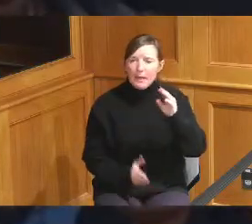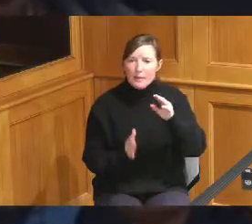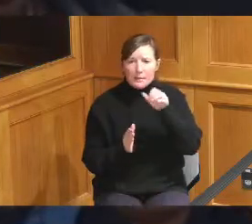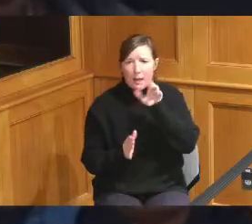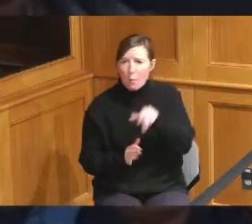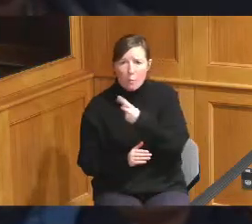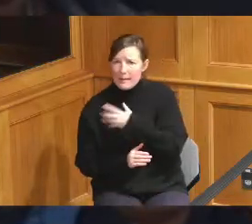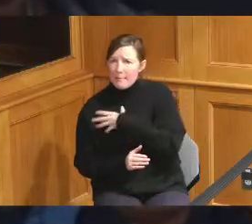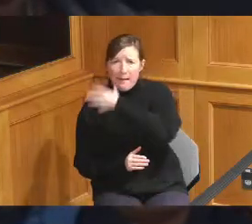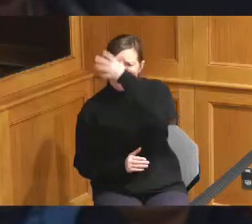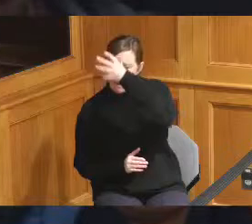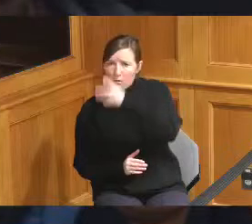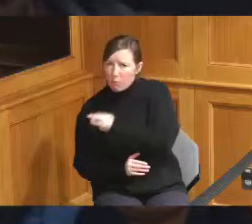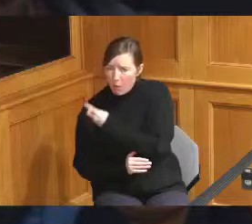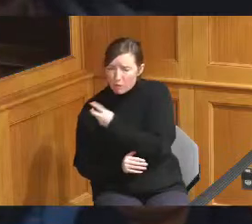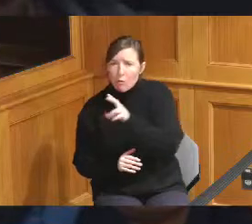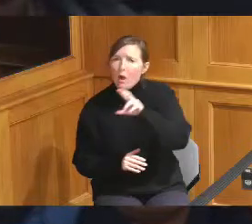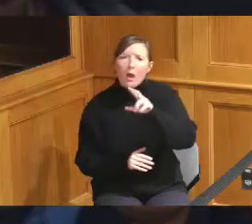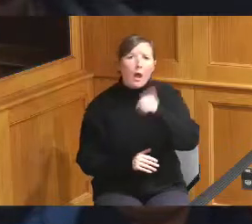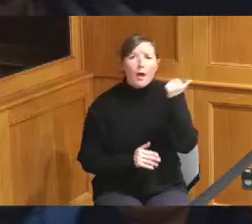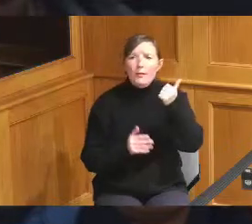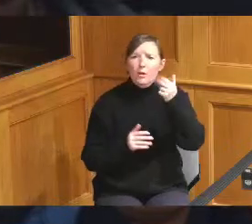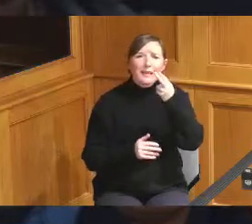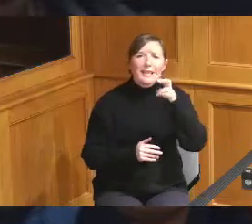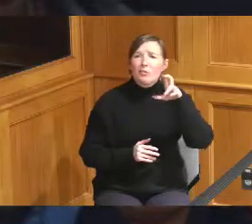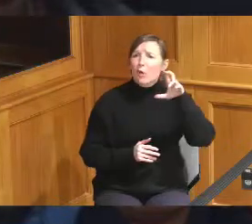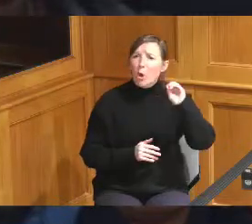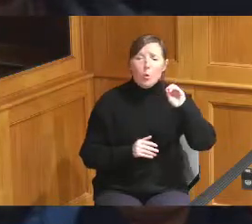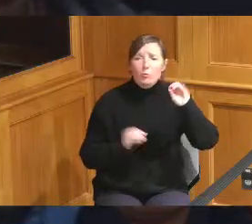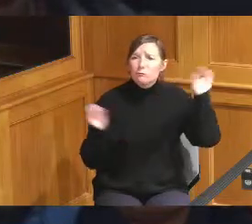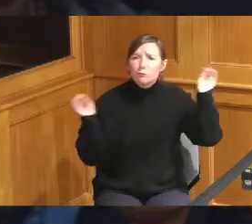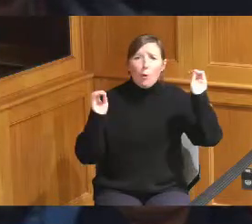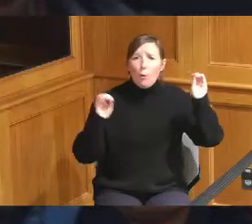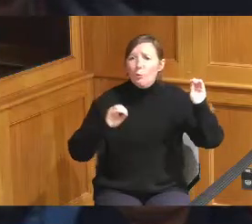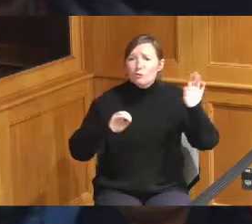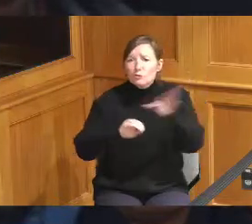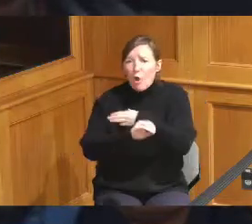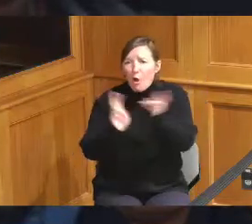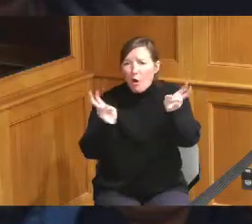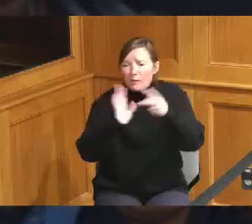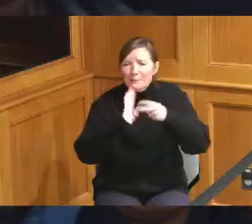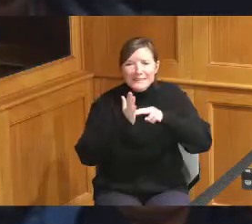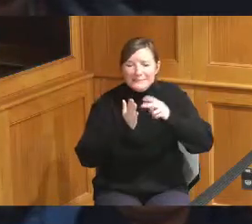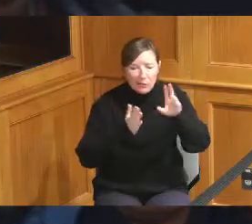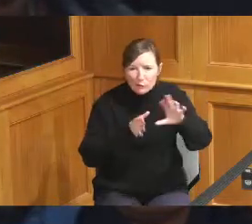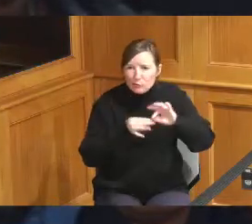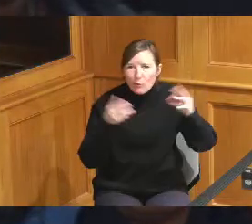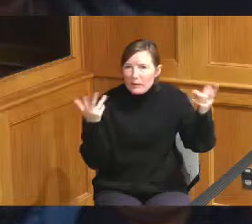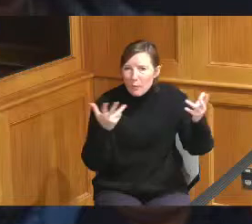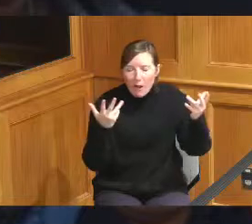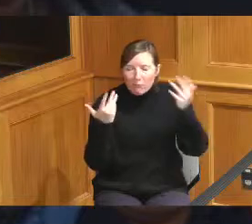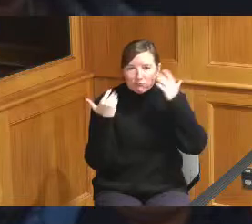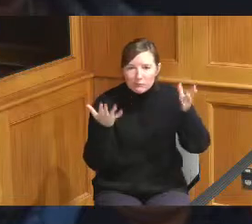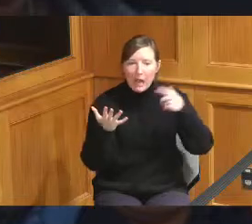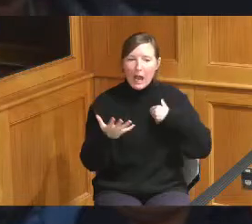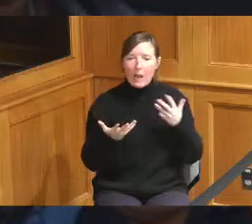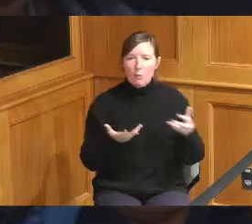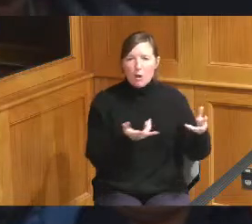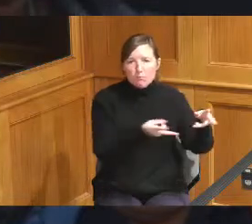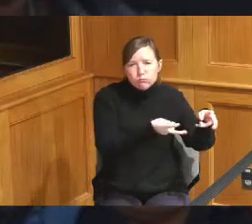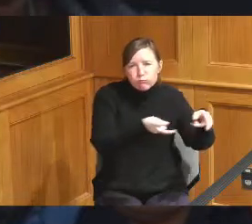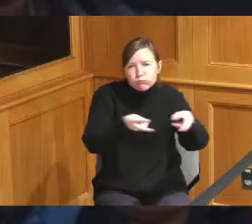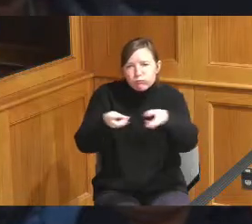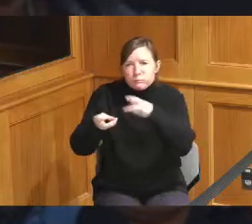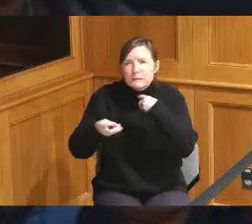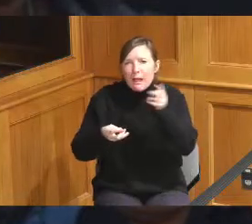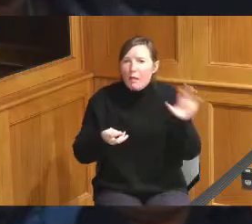what the unsung heroes of Birmingham had done, I said, I'm going to tell it. And for years, I've been